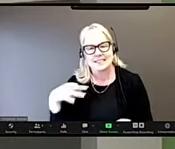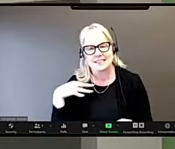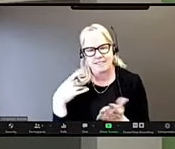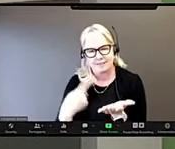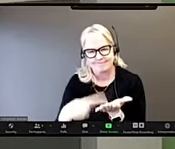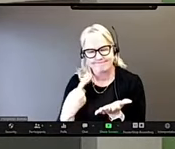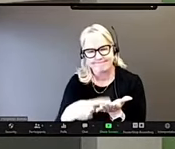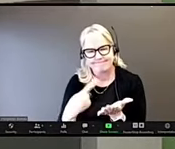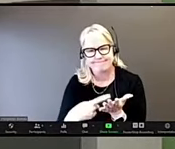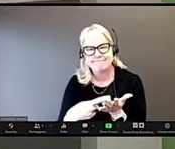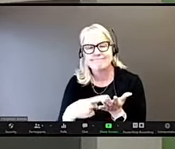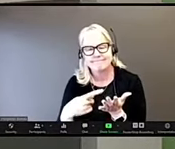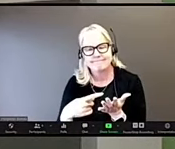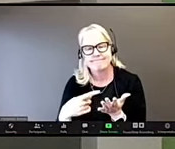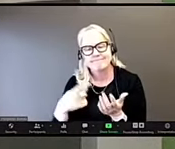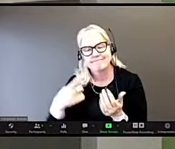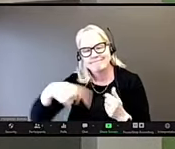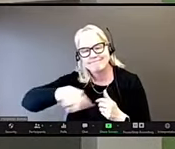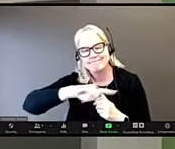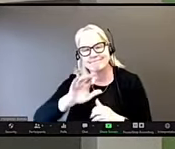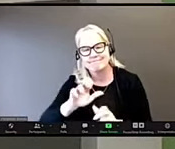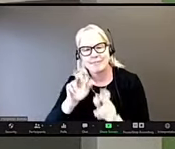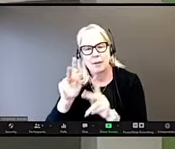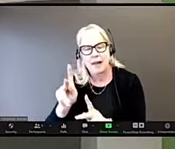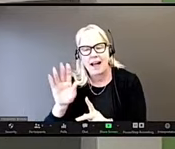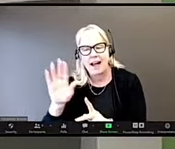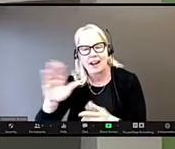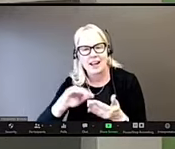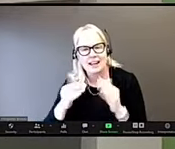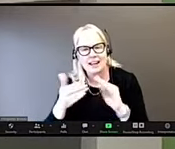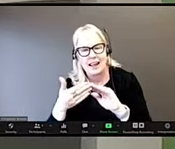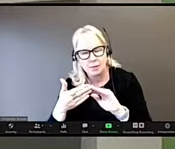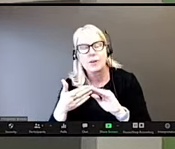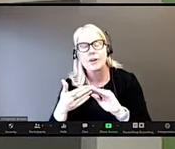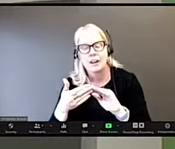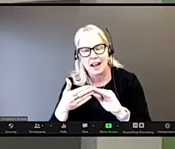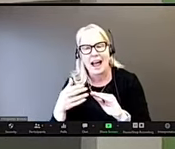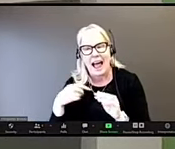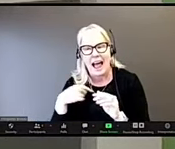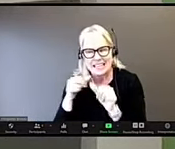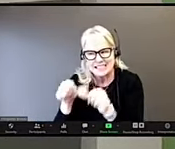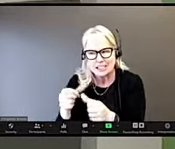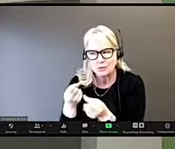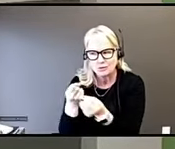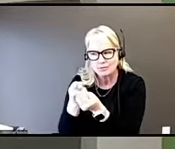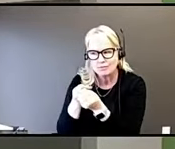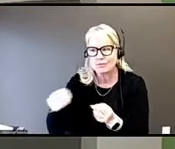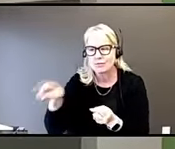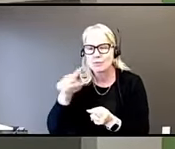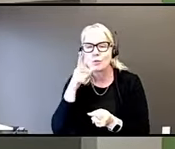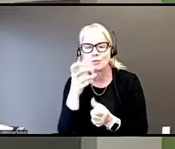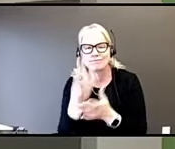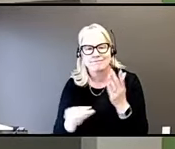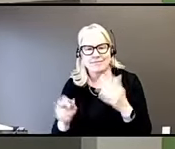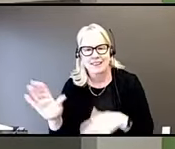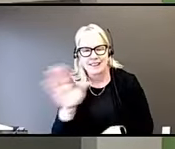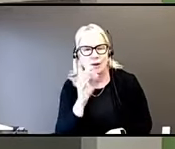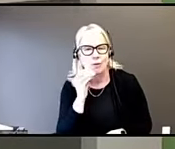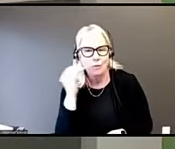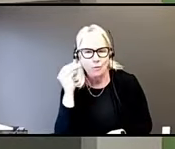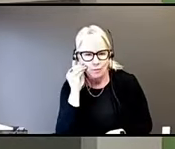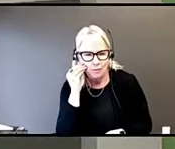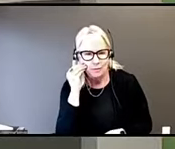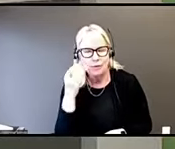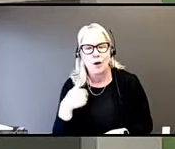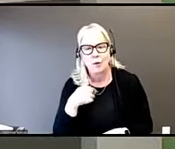into their neighborhoods and continue to work with those who have lost their homes. We remain committed to addressing community